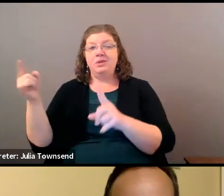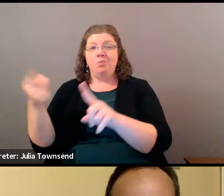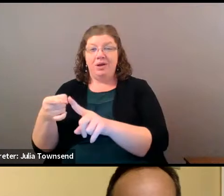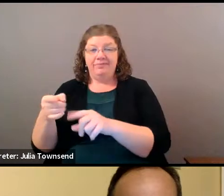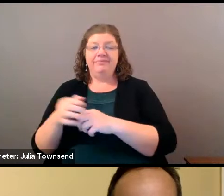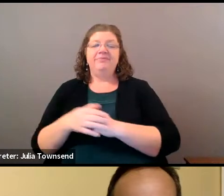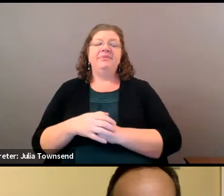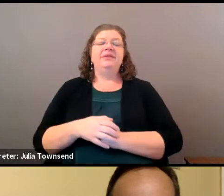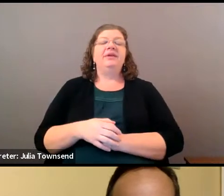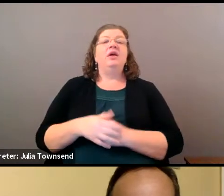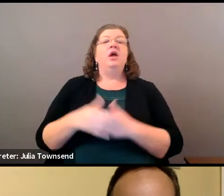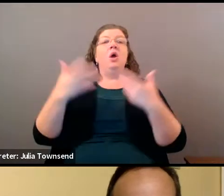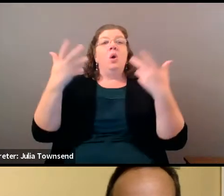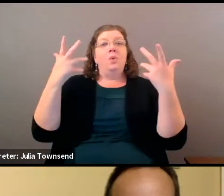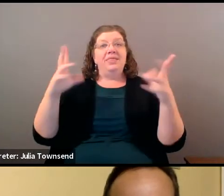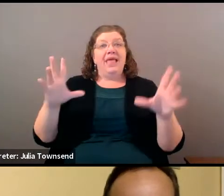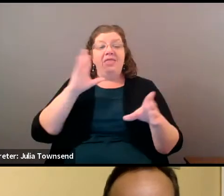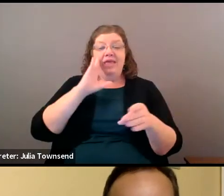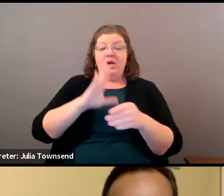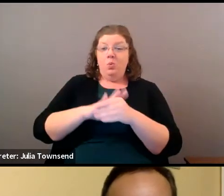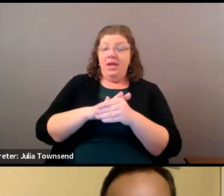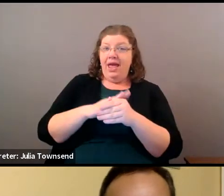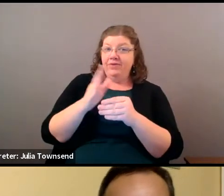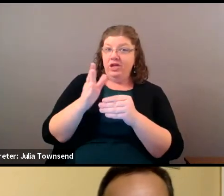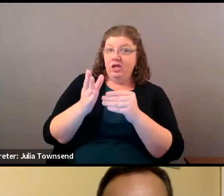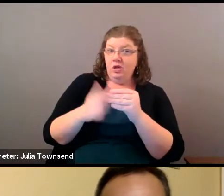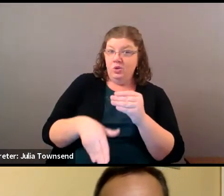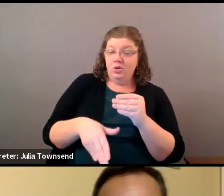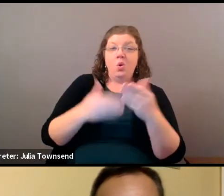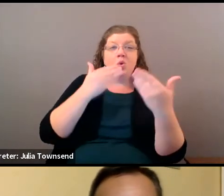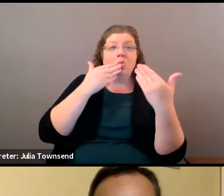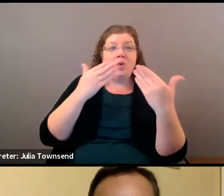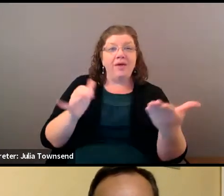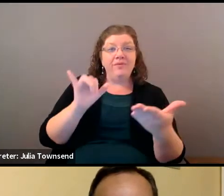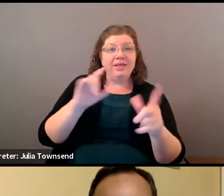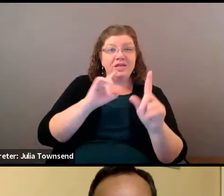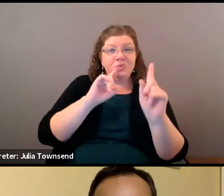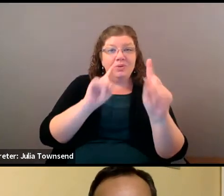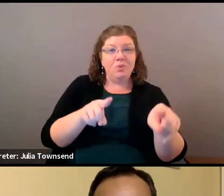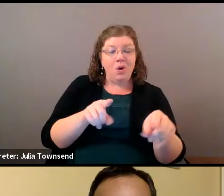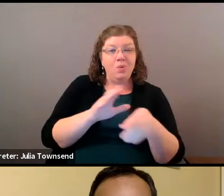I think that we have concluded and are very grateful for this report and